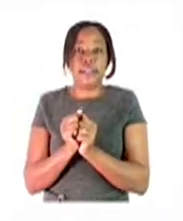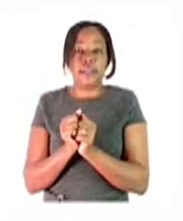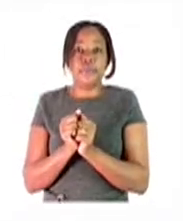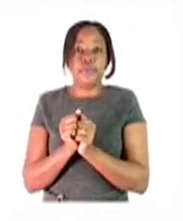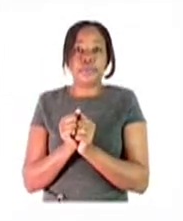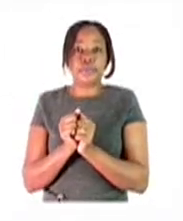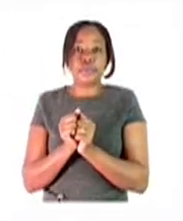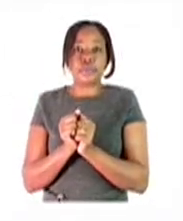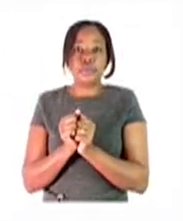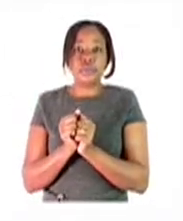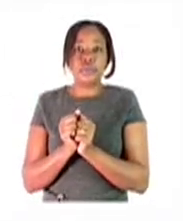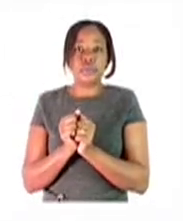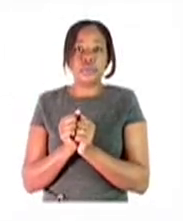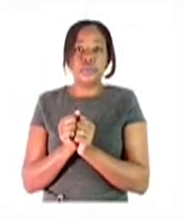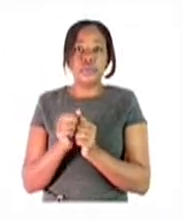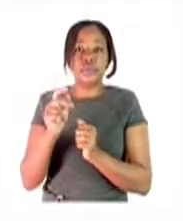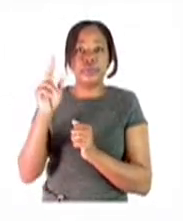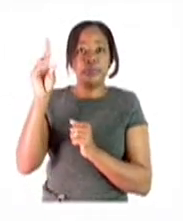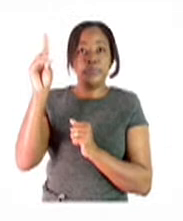to look at a